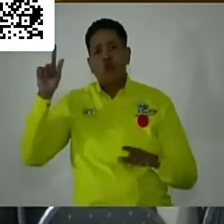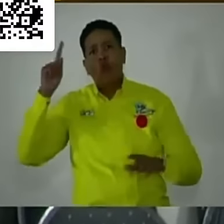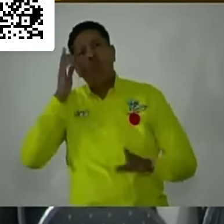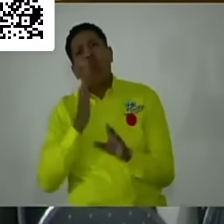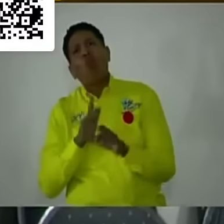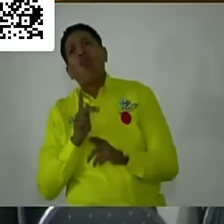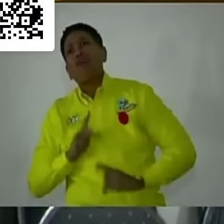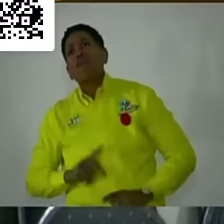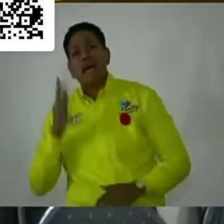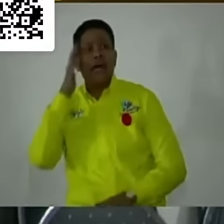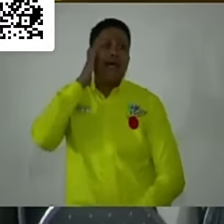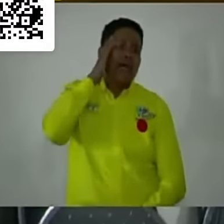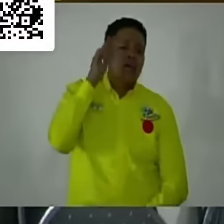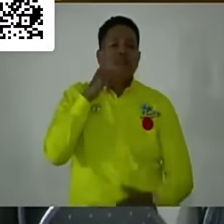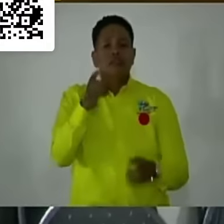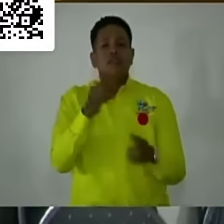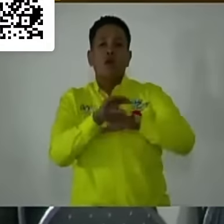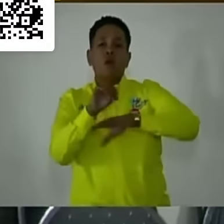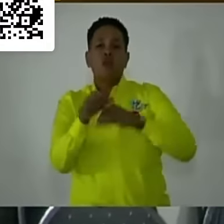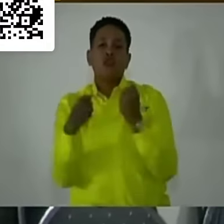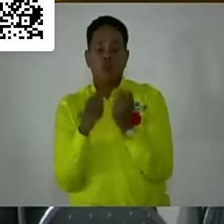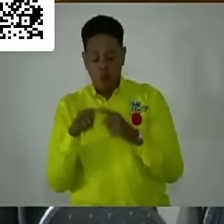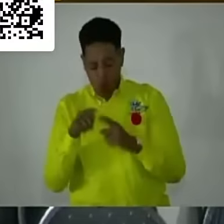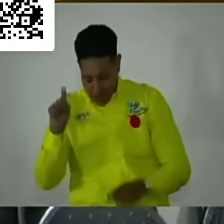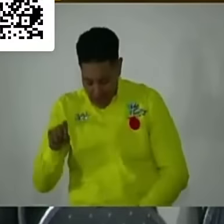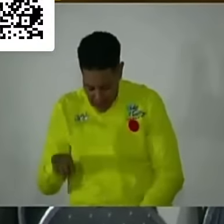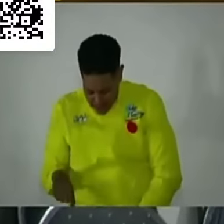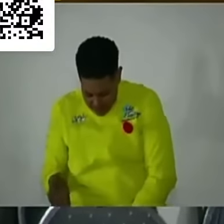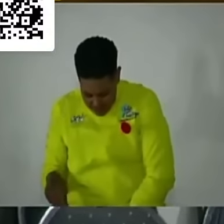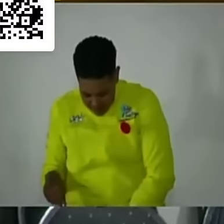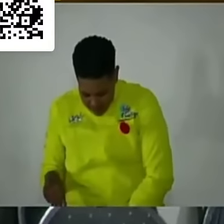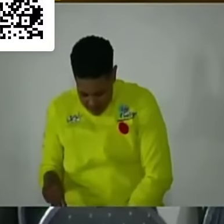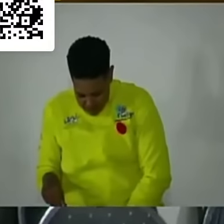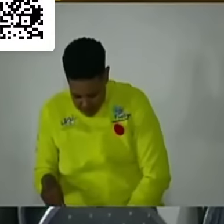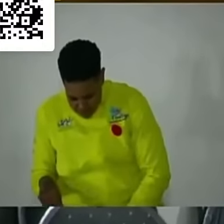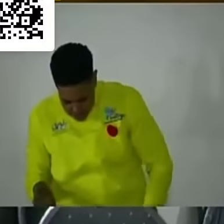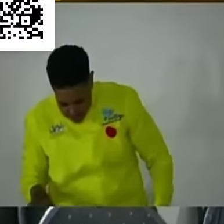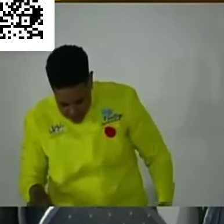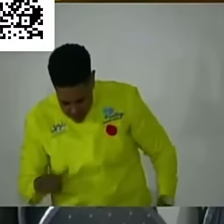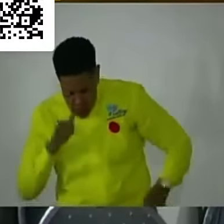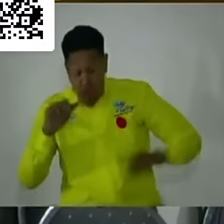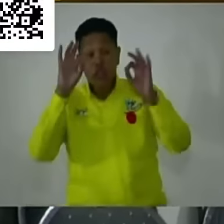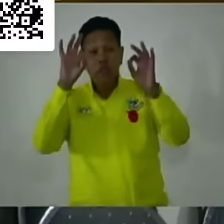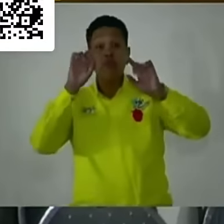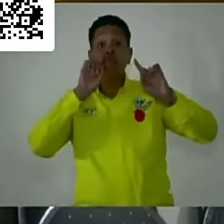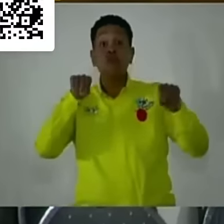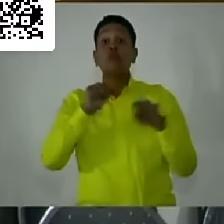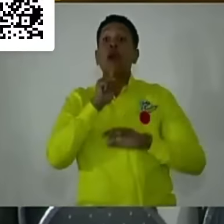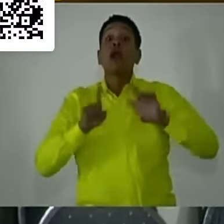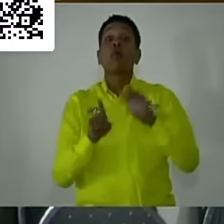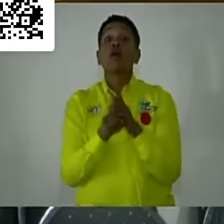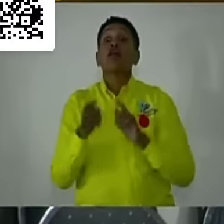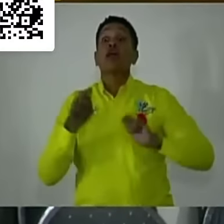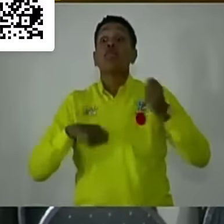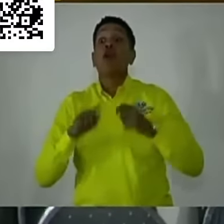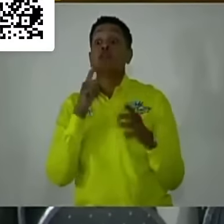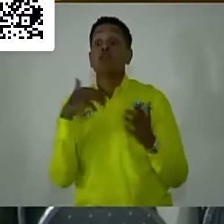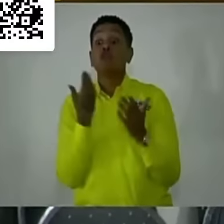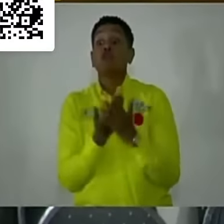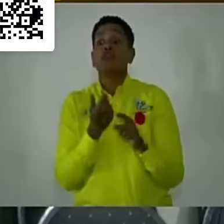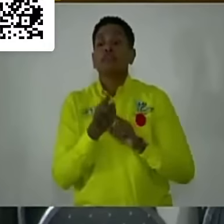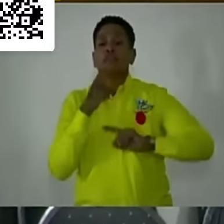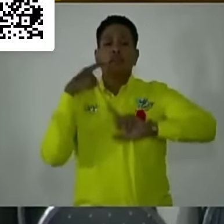where needed. It's not a perfect response, and it is emerging and evolving to get to an